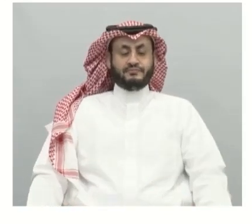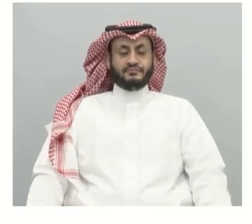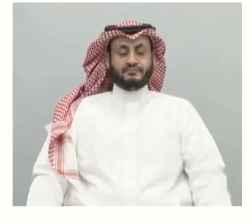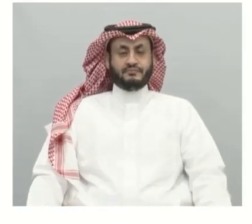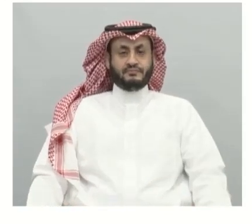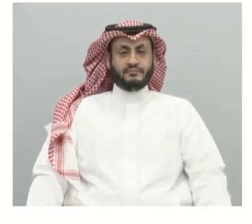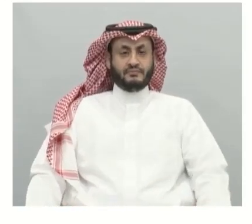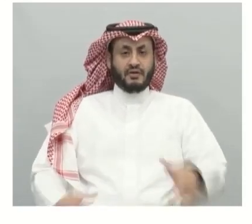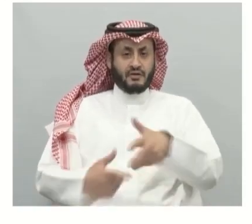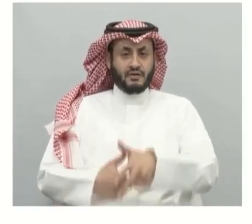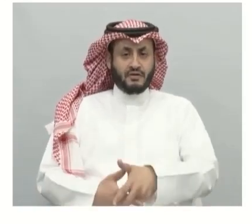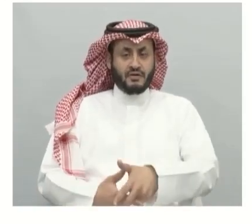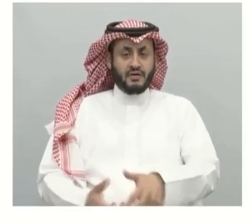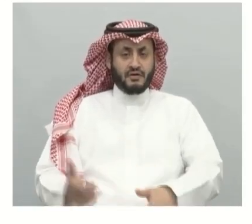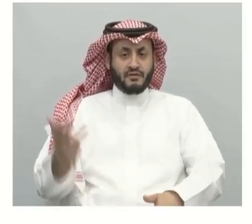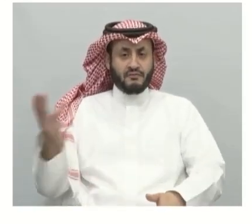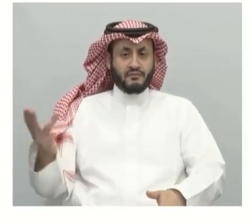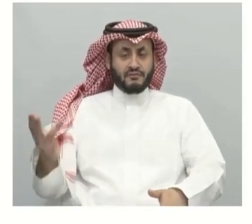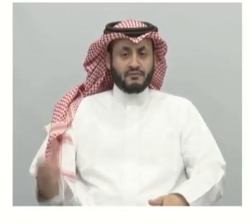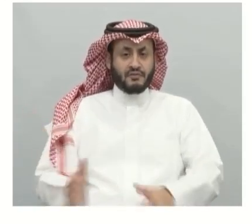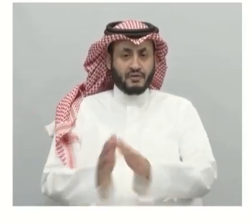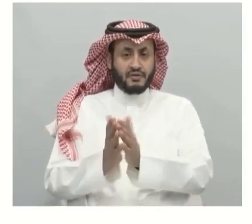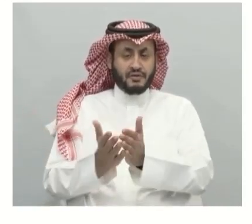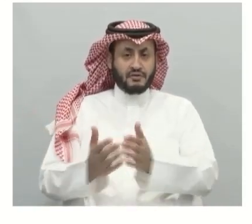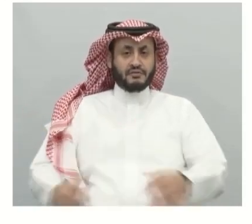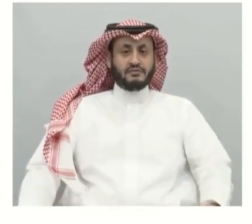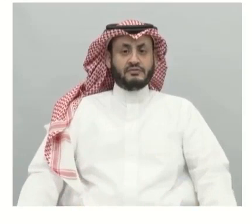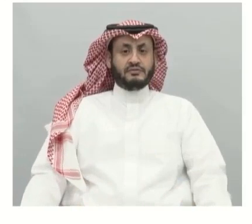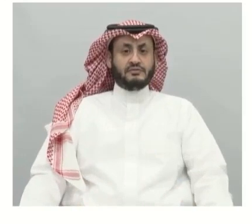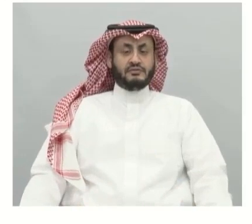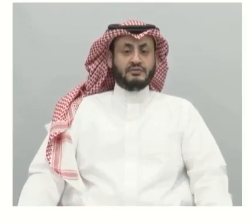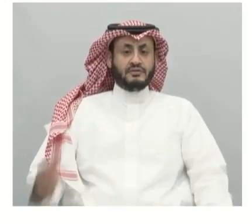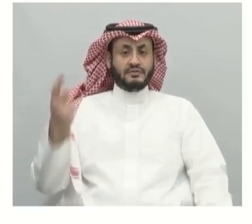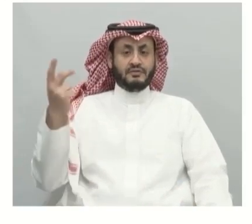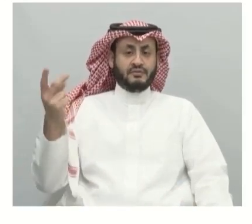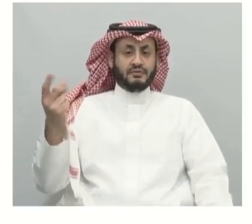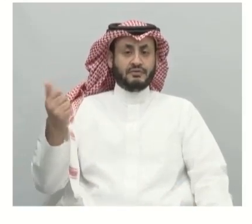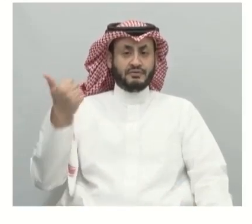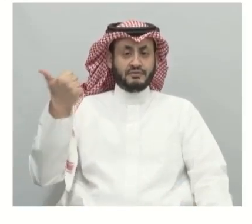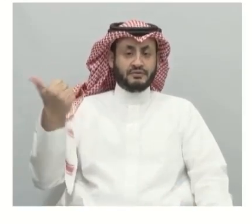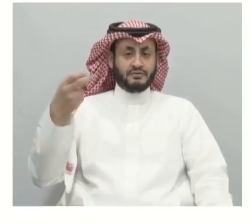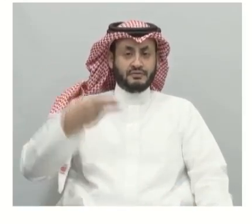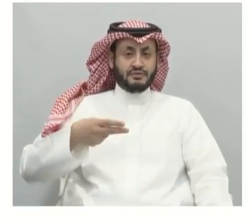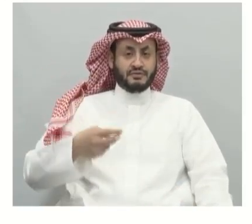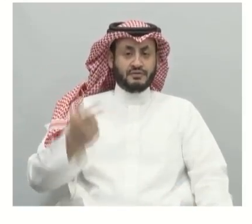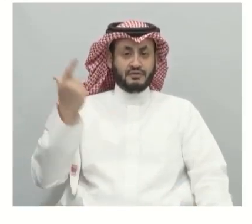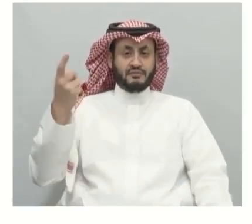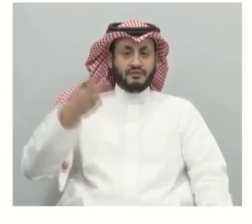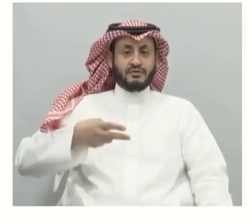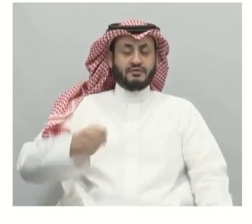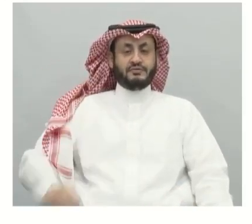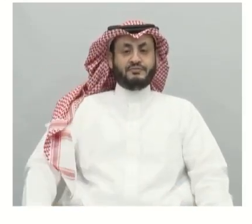Unit 4, around the world, page 26-27. Open your book. Listen and